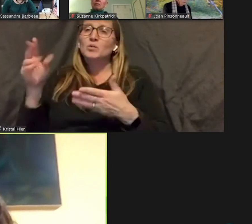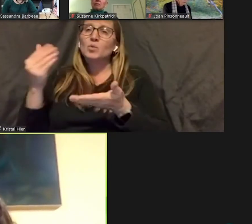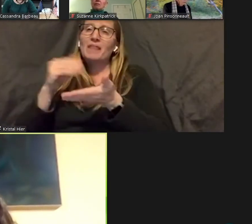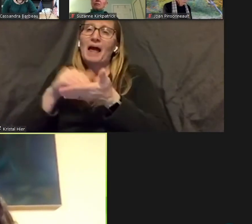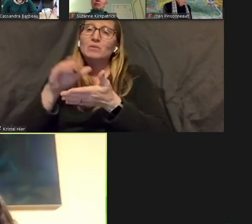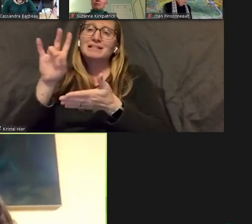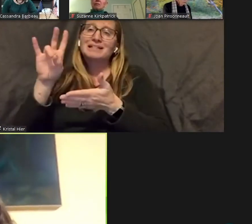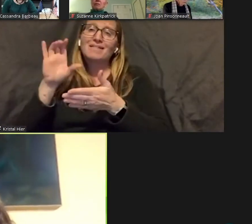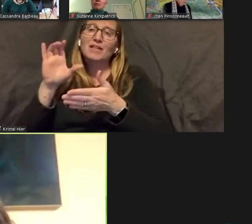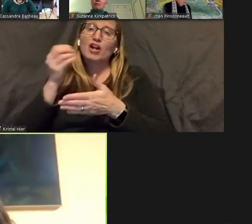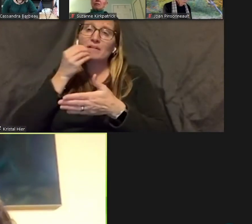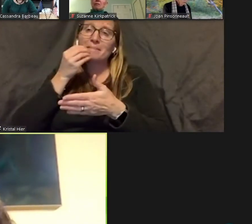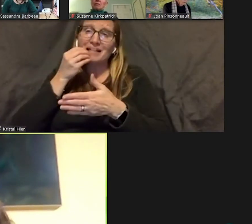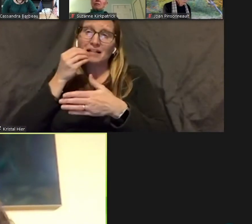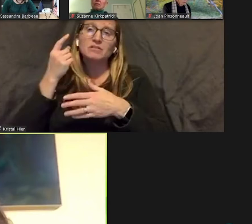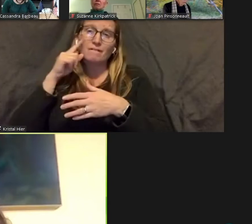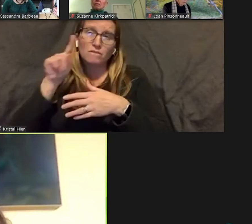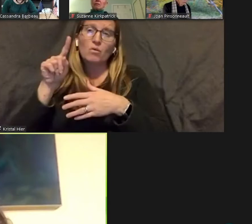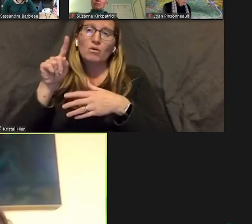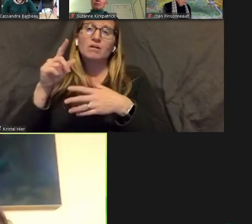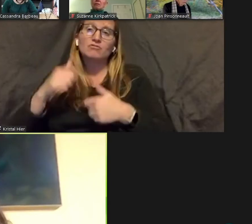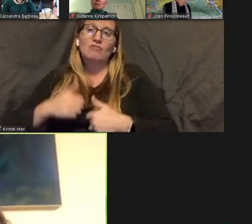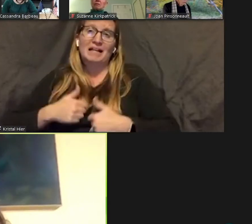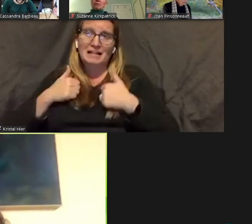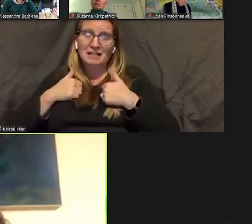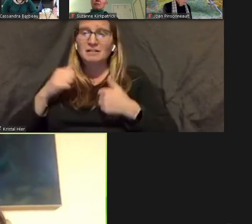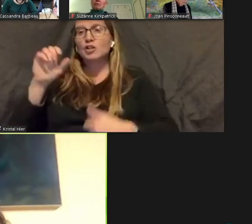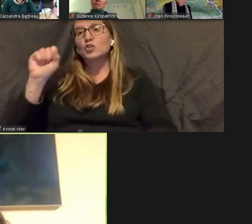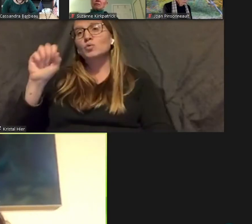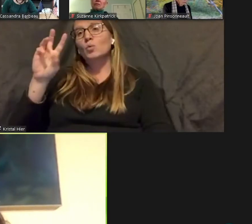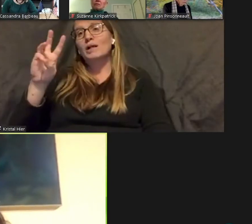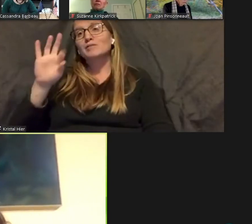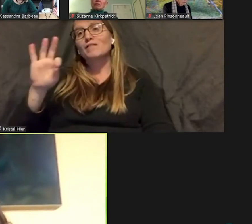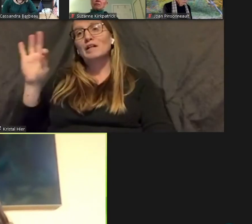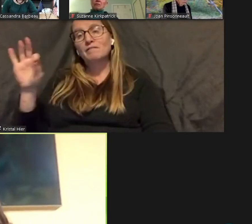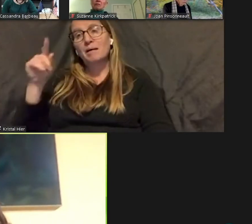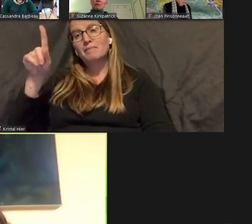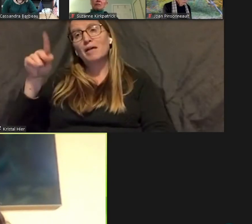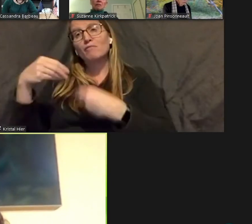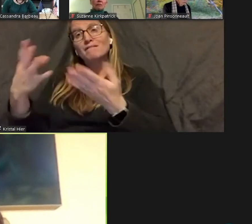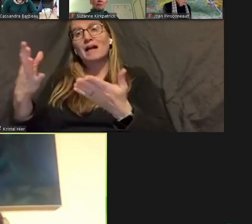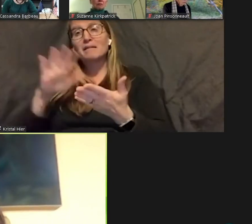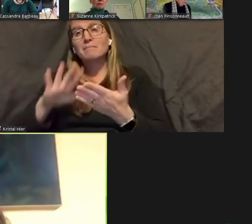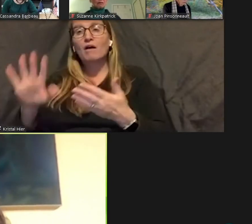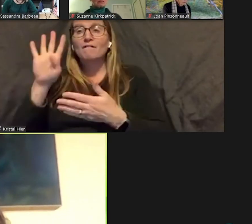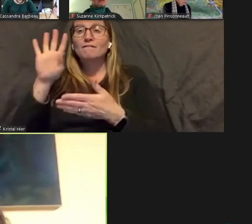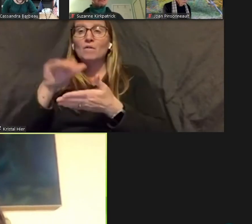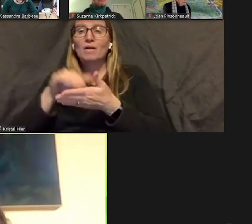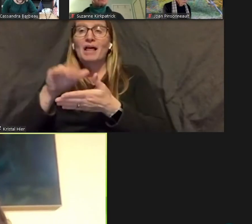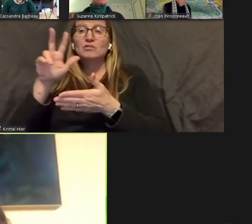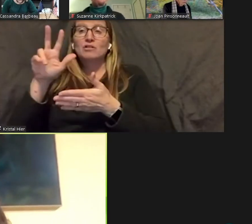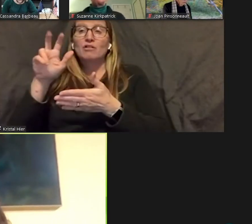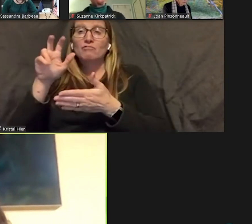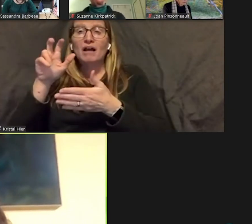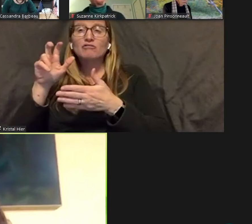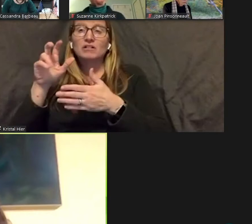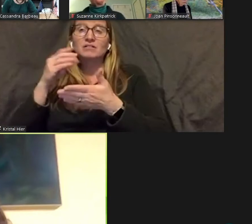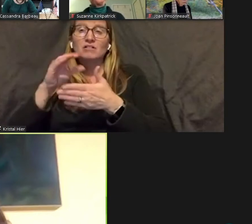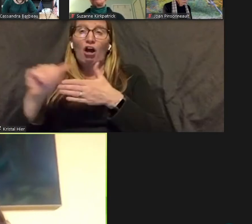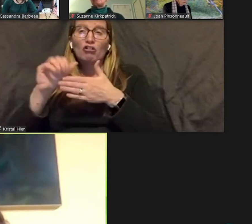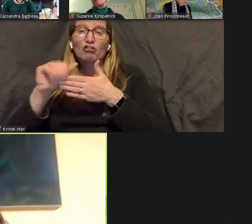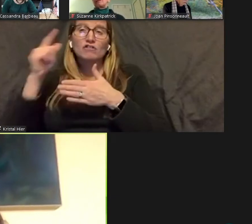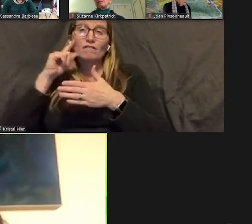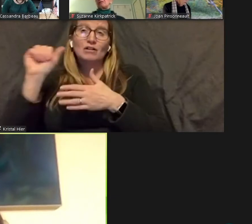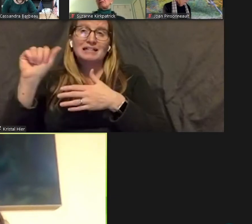meals for residents. Sue Williams Freedom Fund provided about 4,300 for assistive technology.